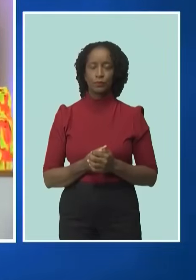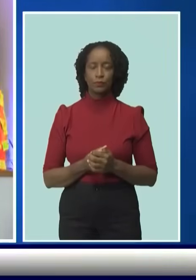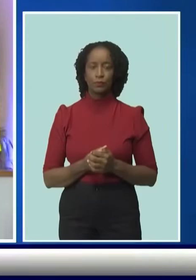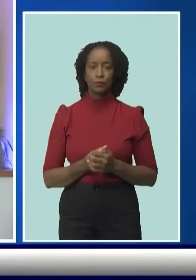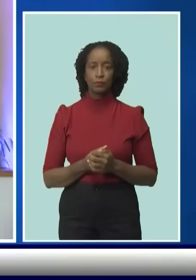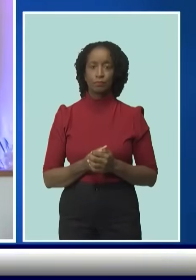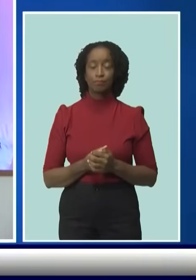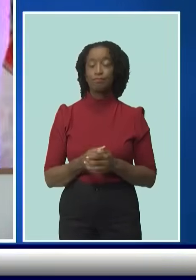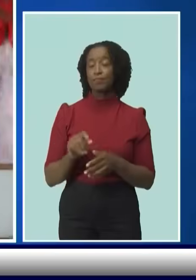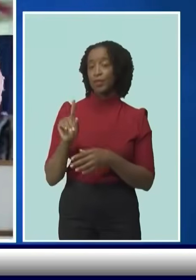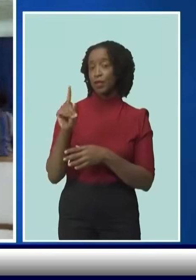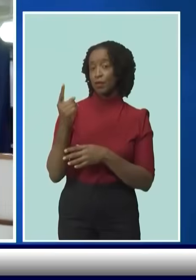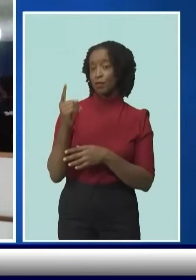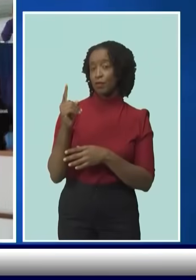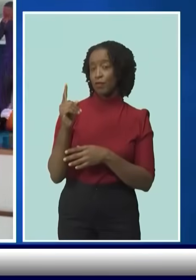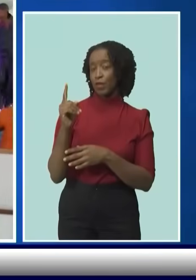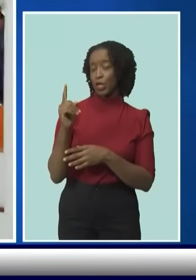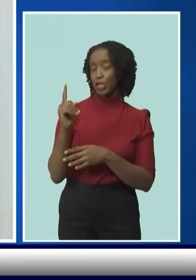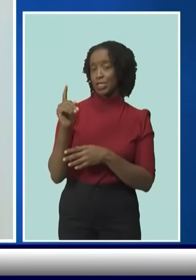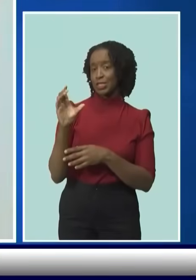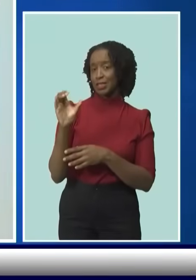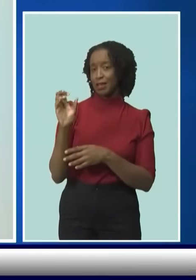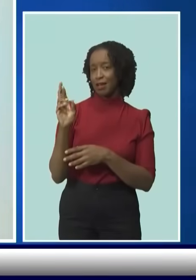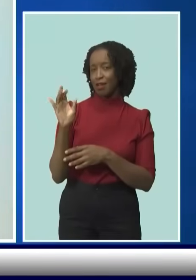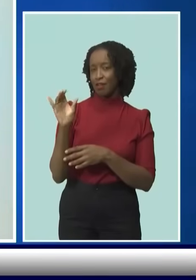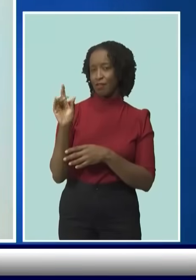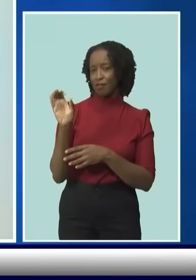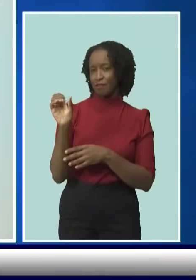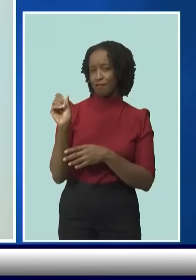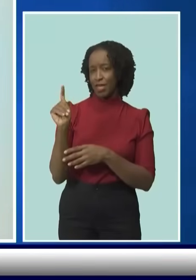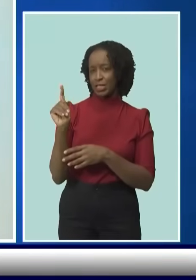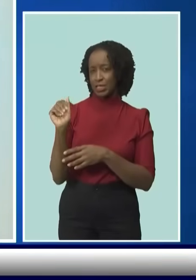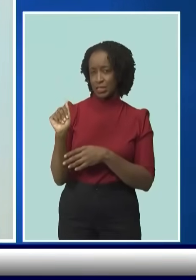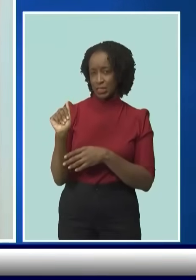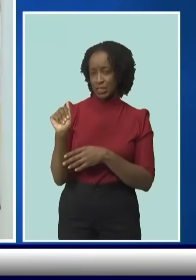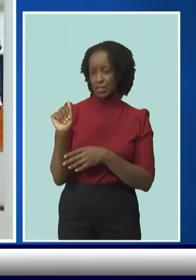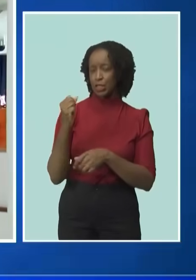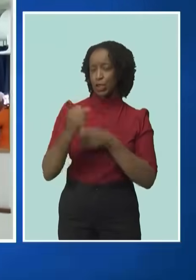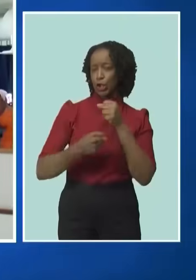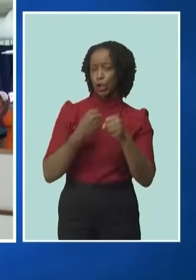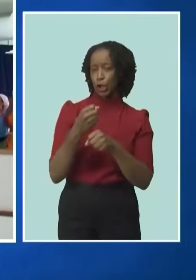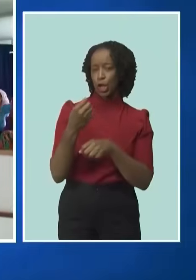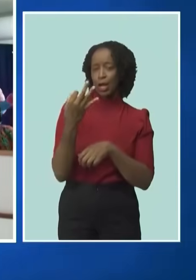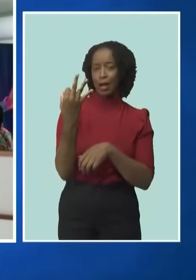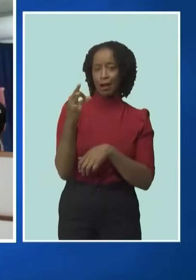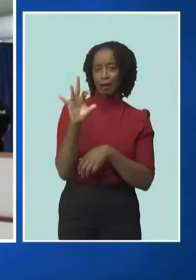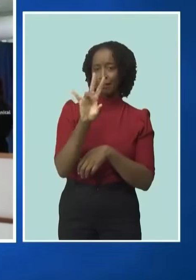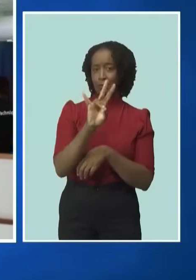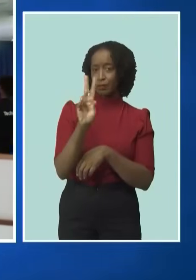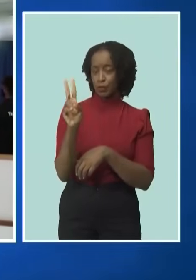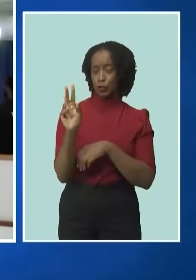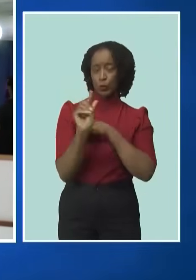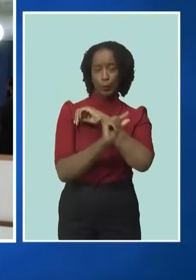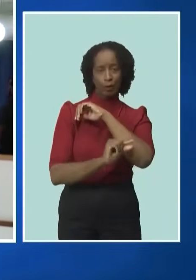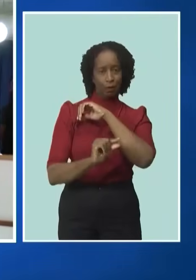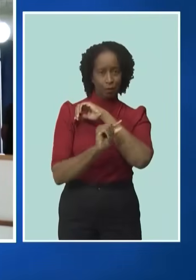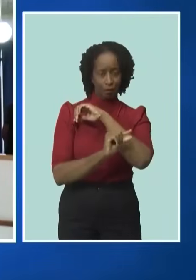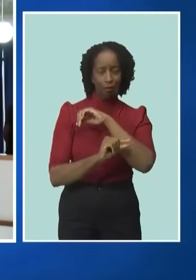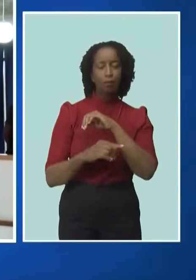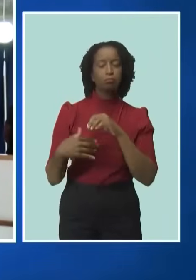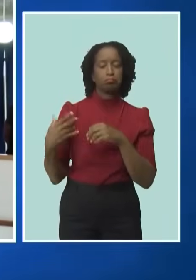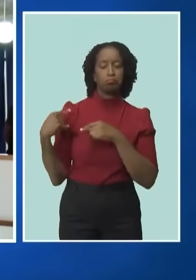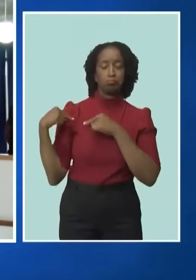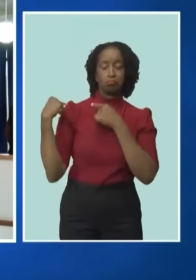The first Caribbean Festival of Arts was held in Guyana in 1972. 53 years later, the event, which is